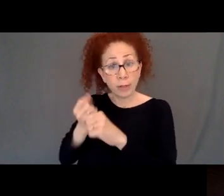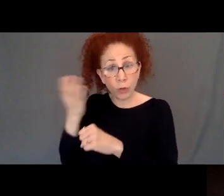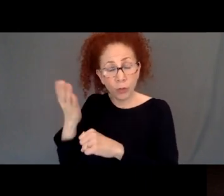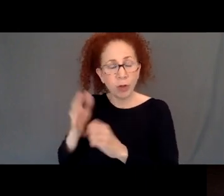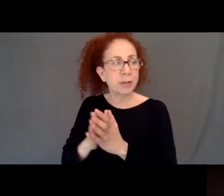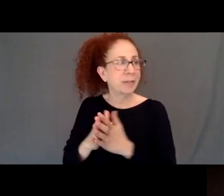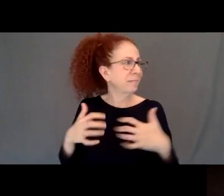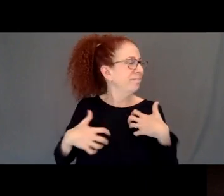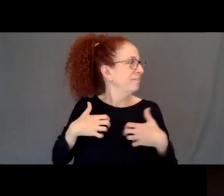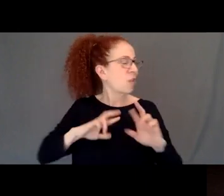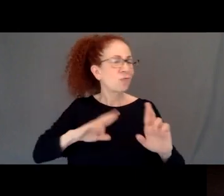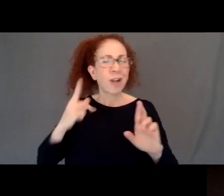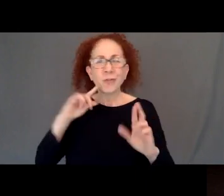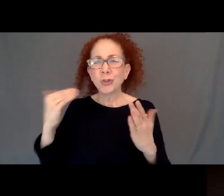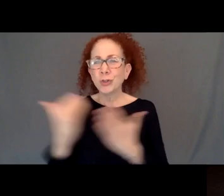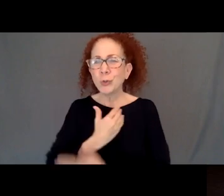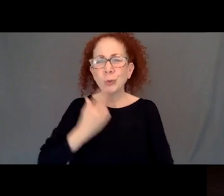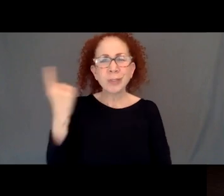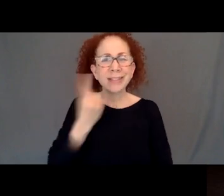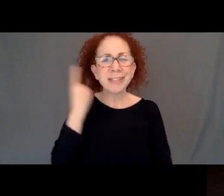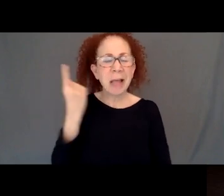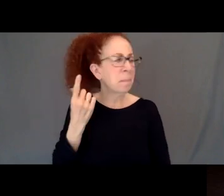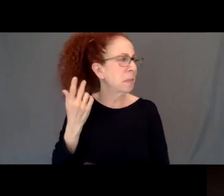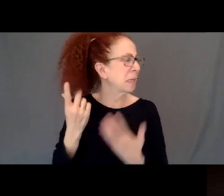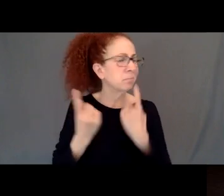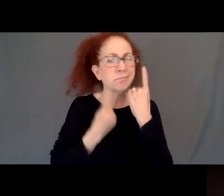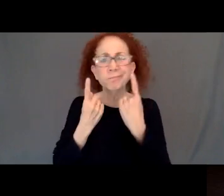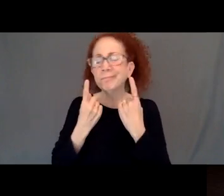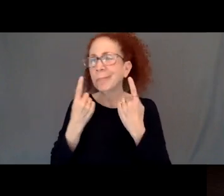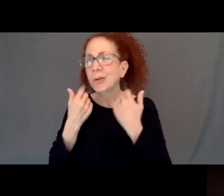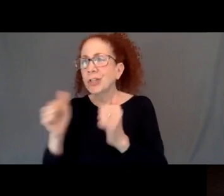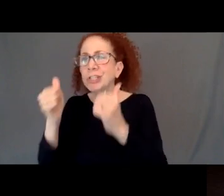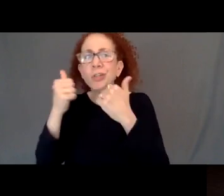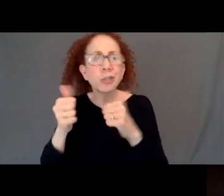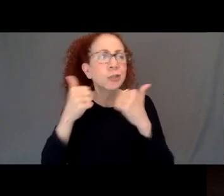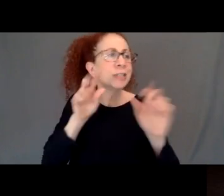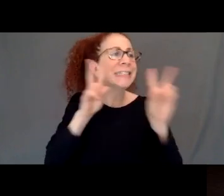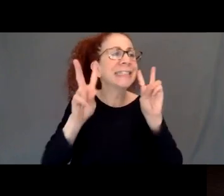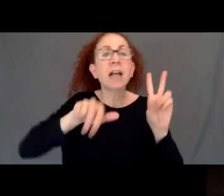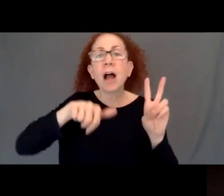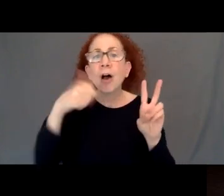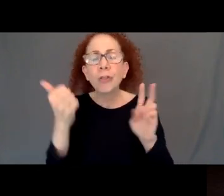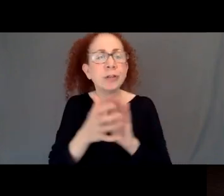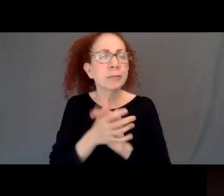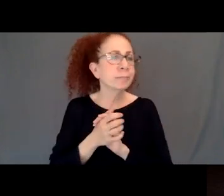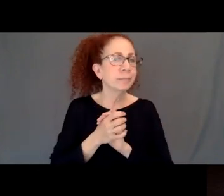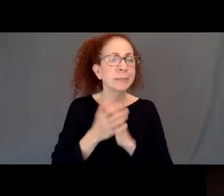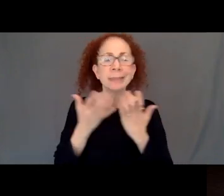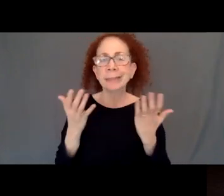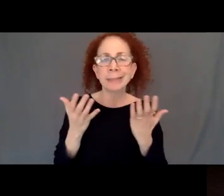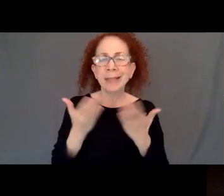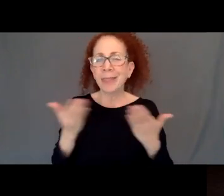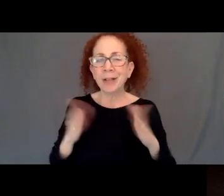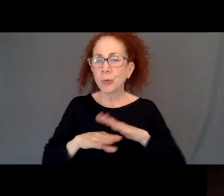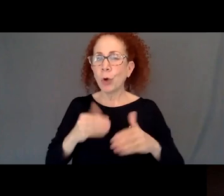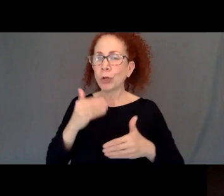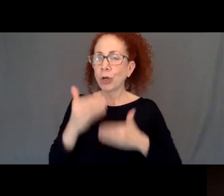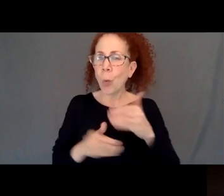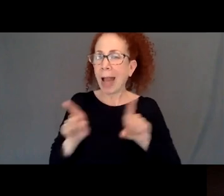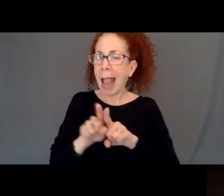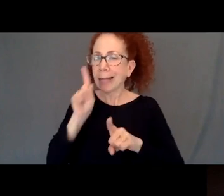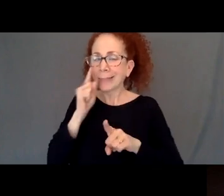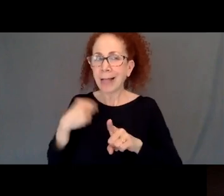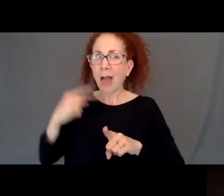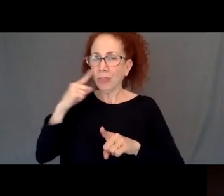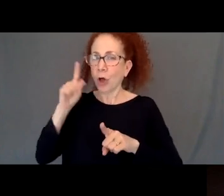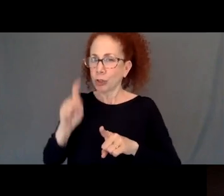And I was just ready for something new. I wanted, I started auditioning for things, and, things weren't just going to as the way I thought they should go